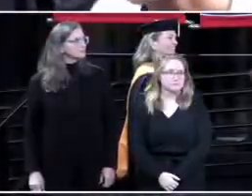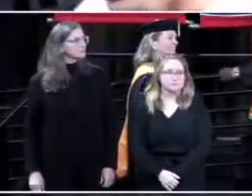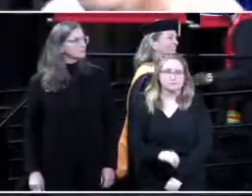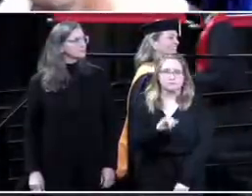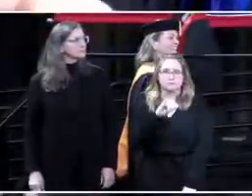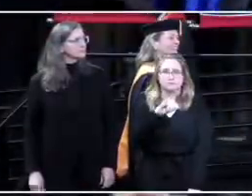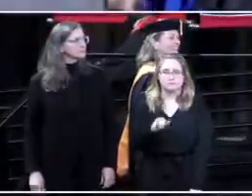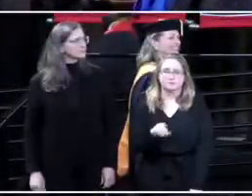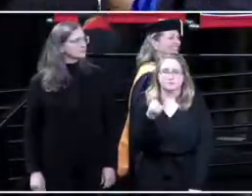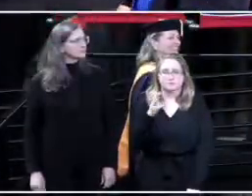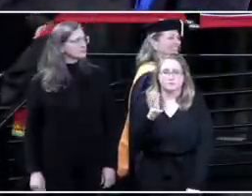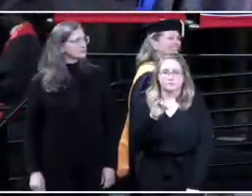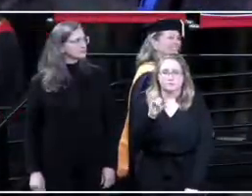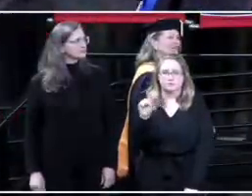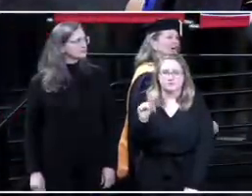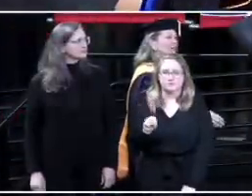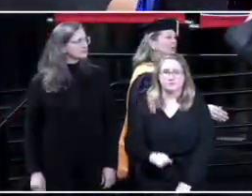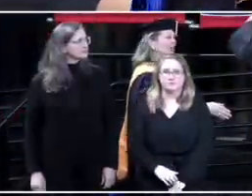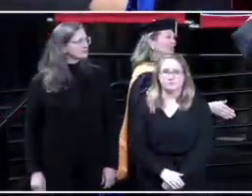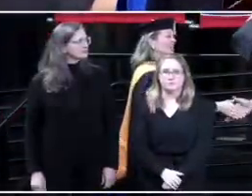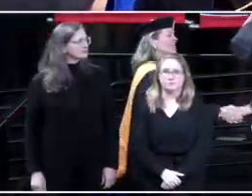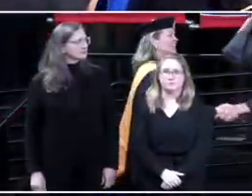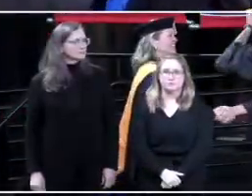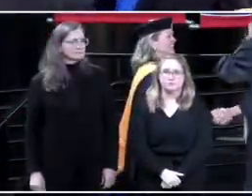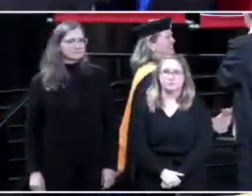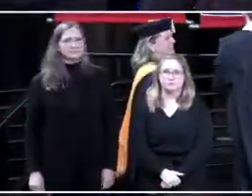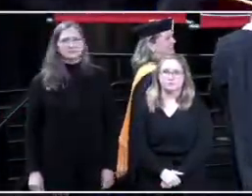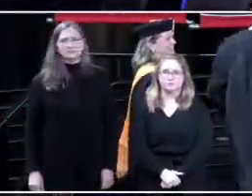Josephine Rose Brooks,